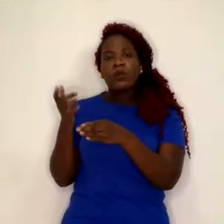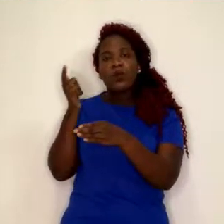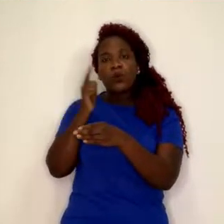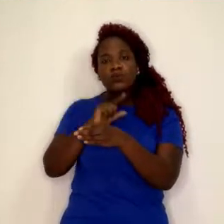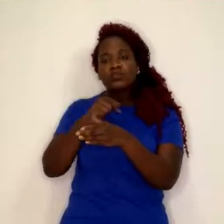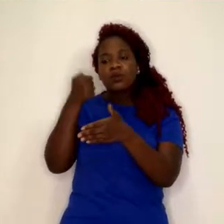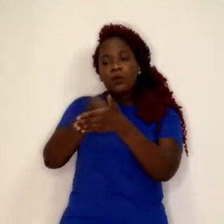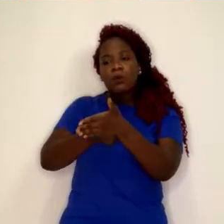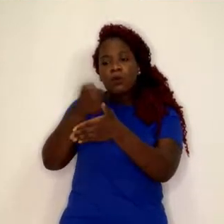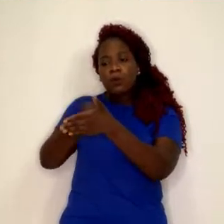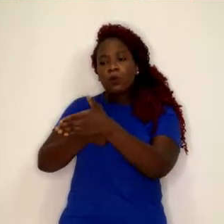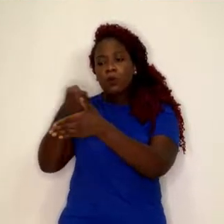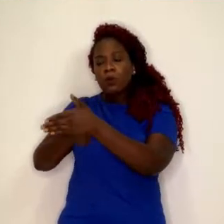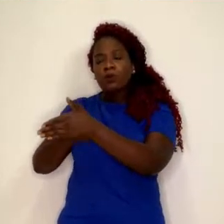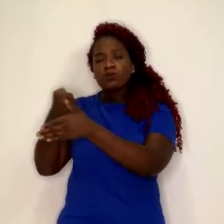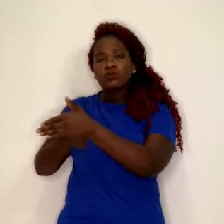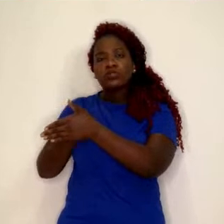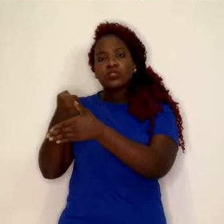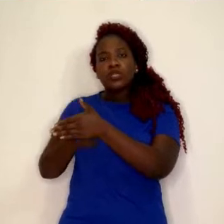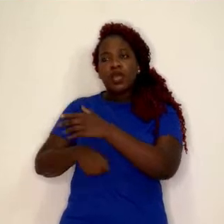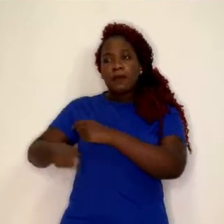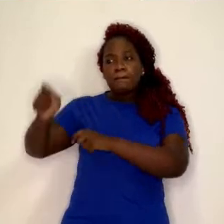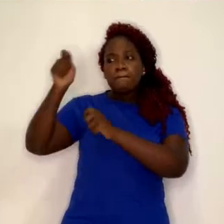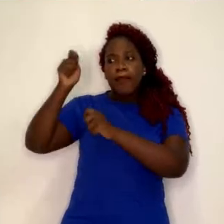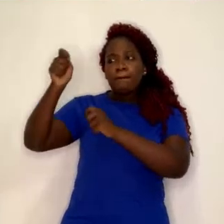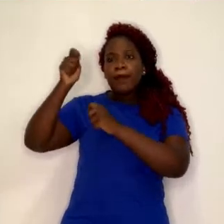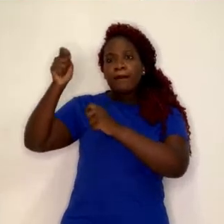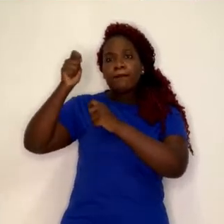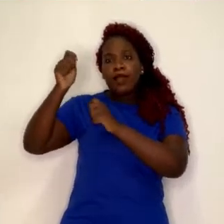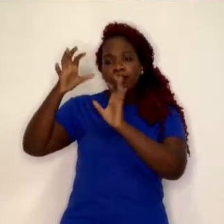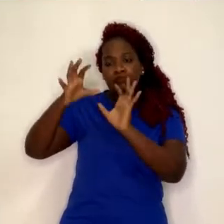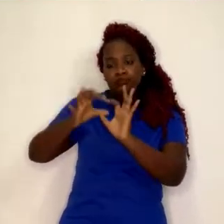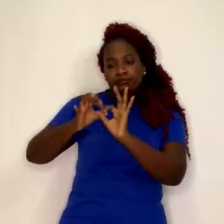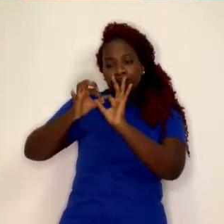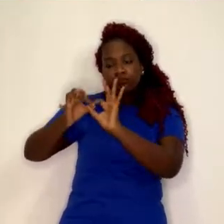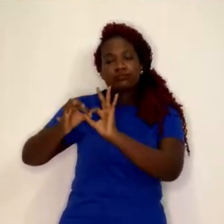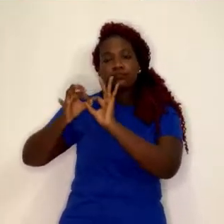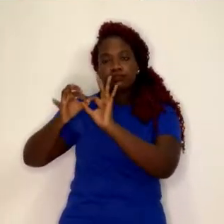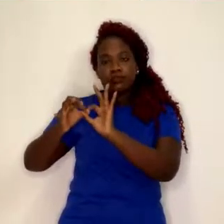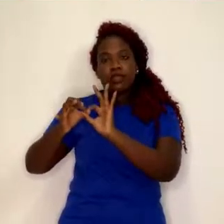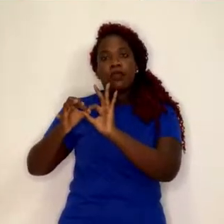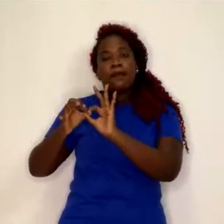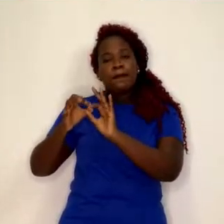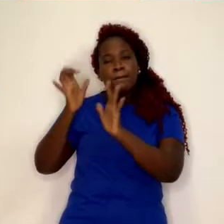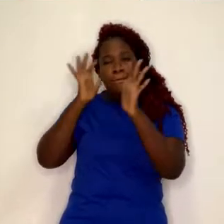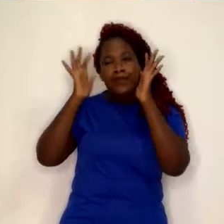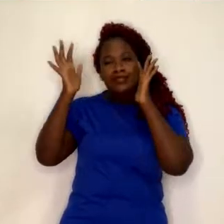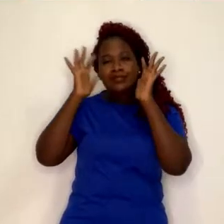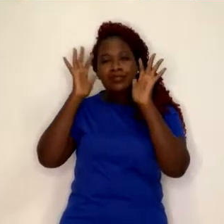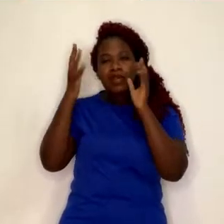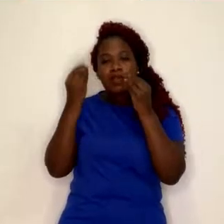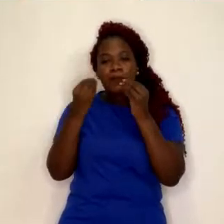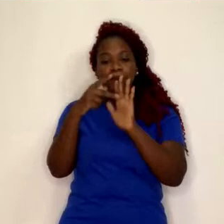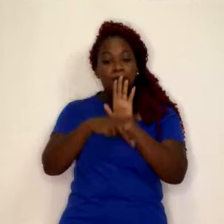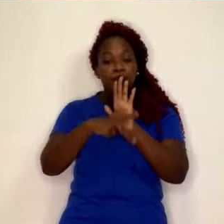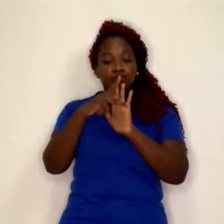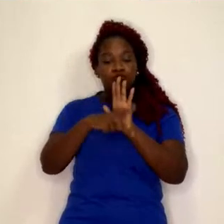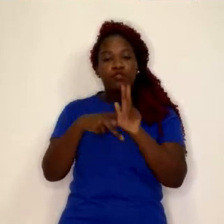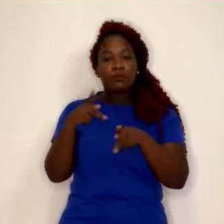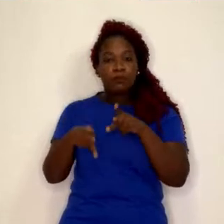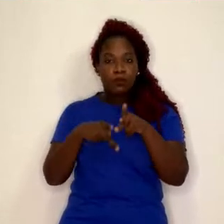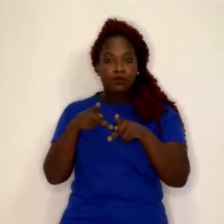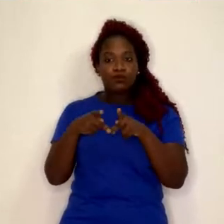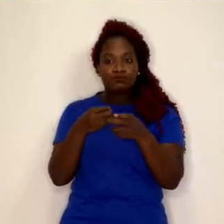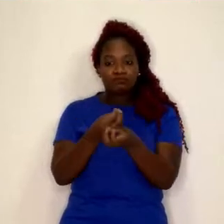in that in which we may be able to address this issue so that we may think about